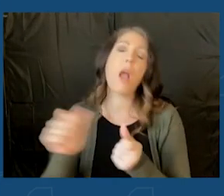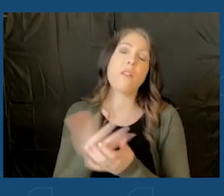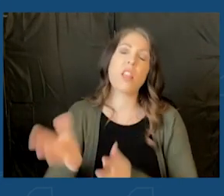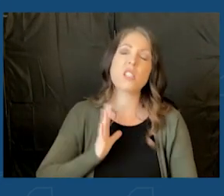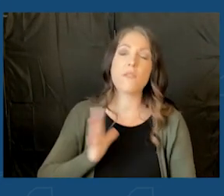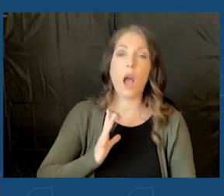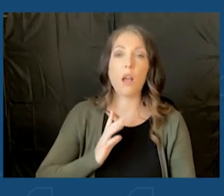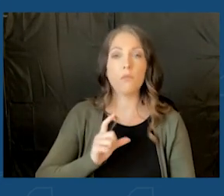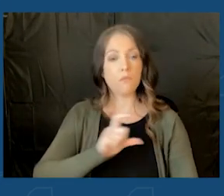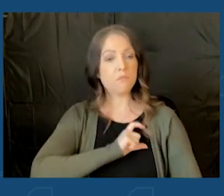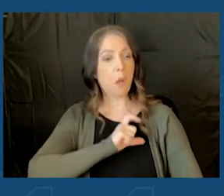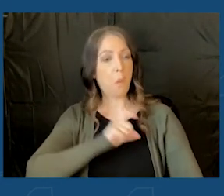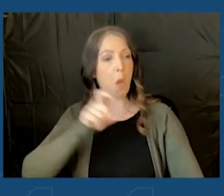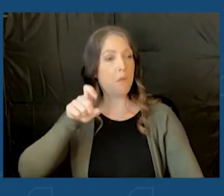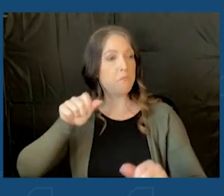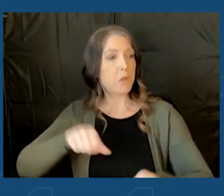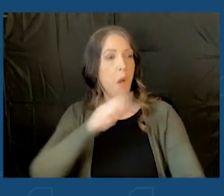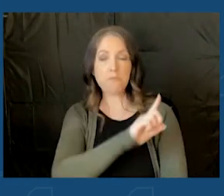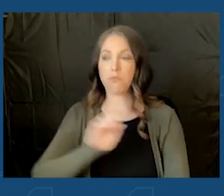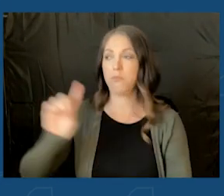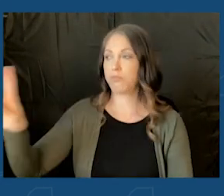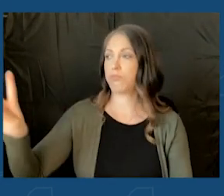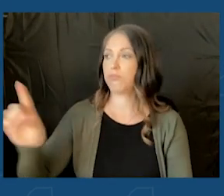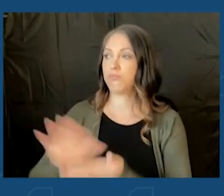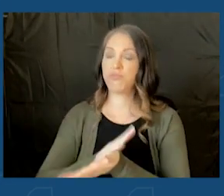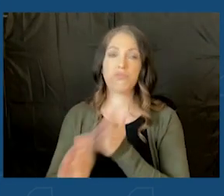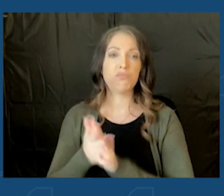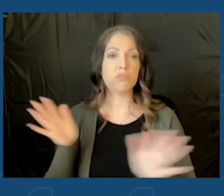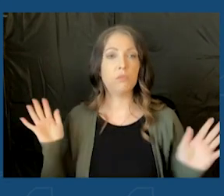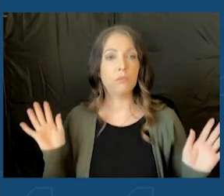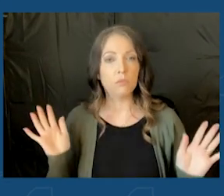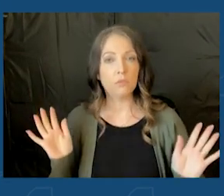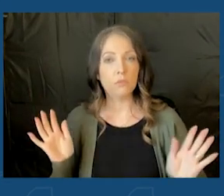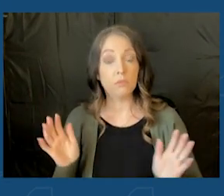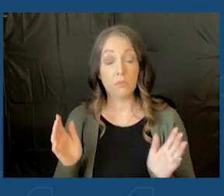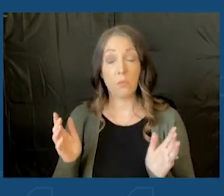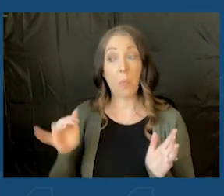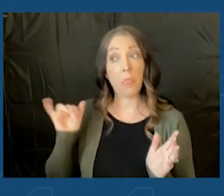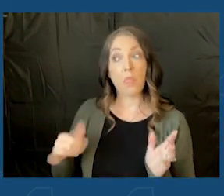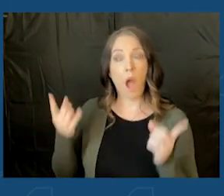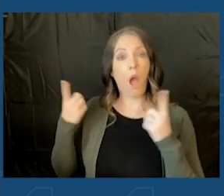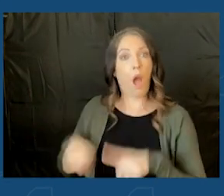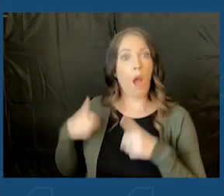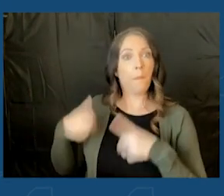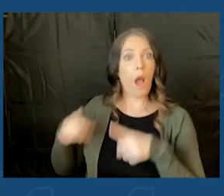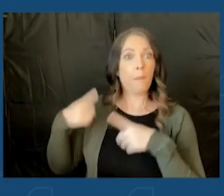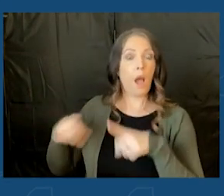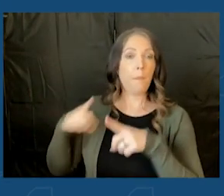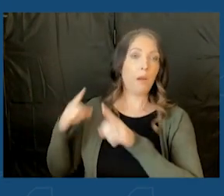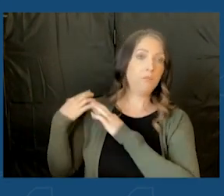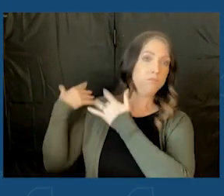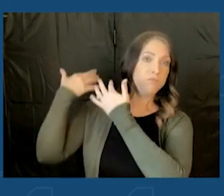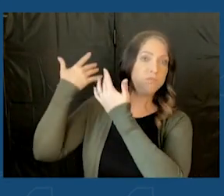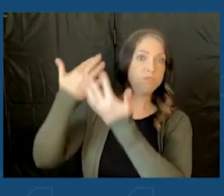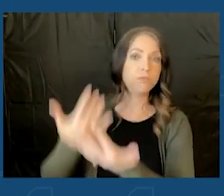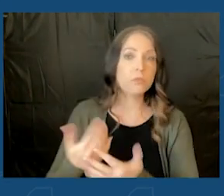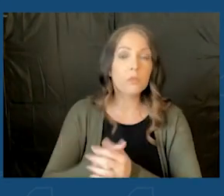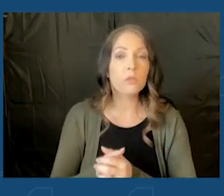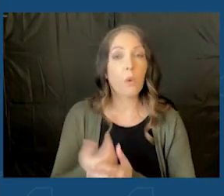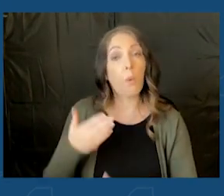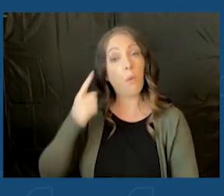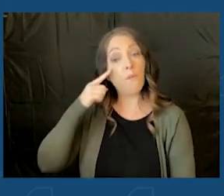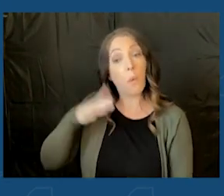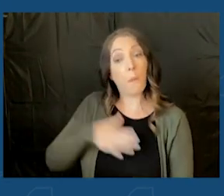say, case closed. That is what happened for so long. So for my mother and our family, this was a deeply personal